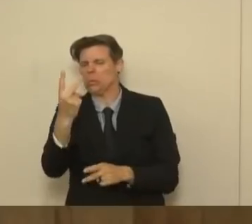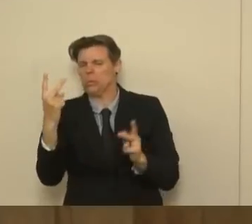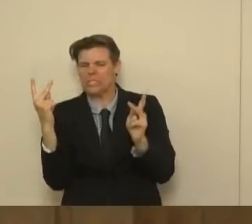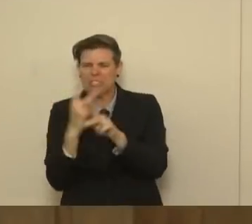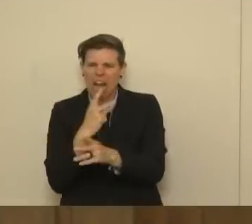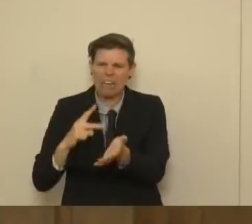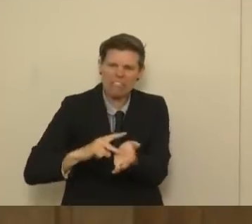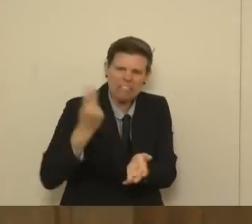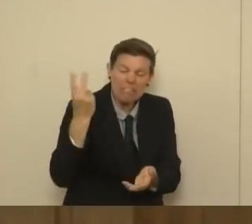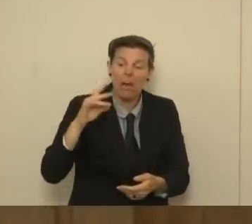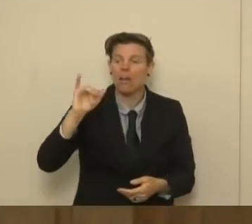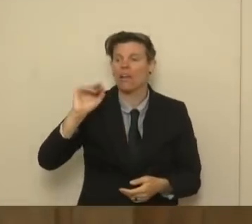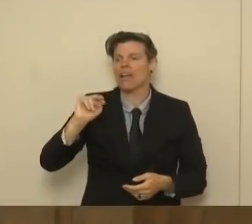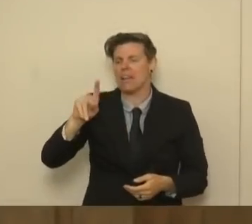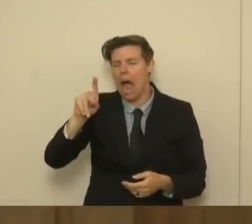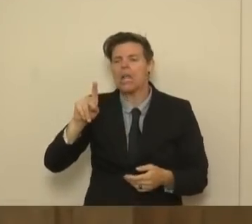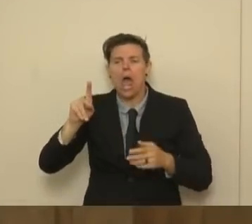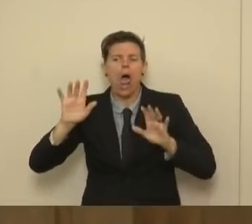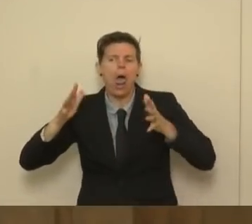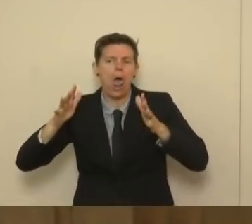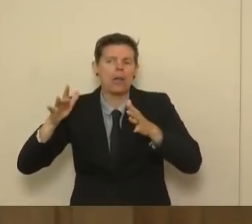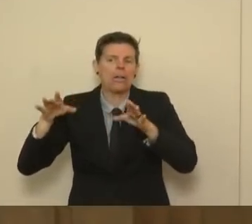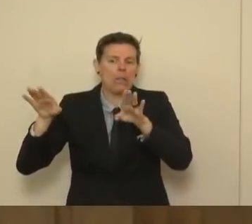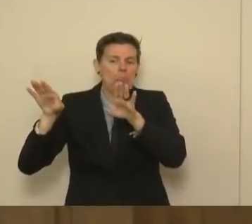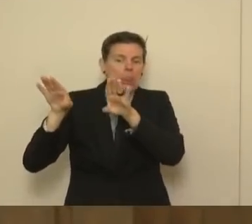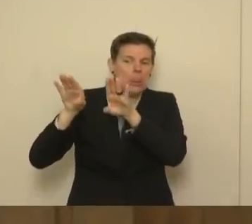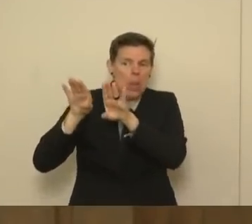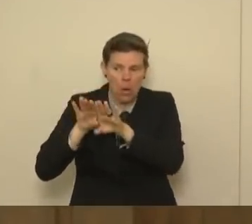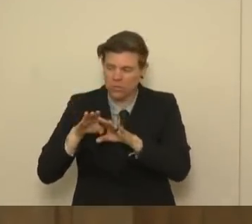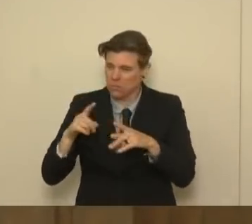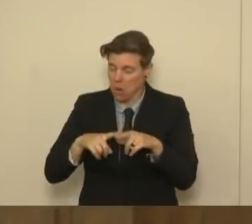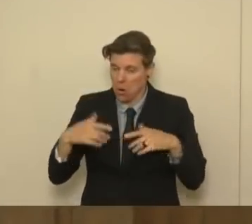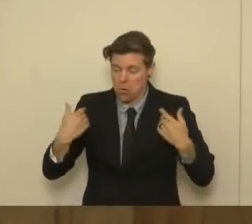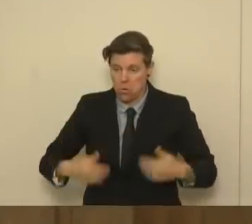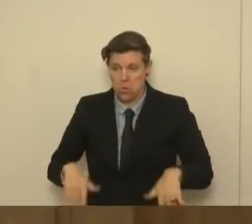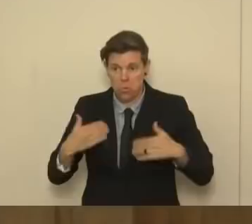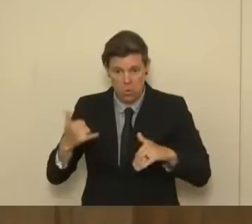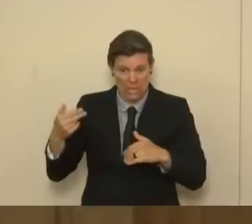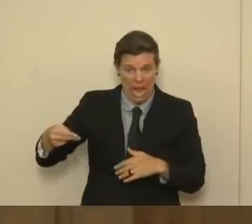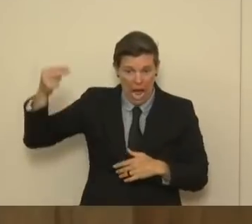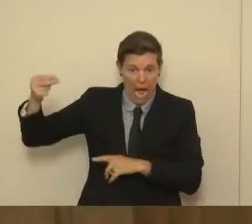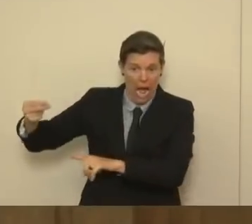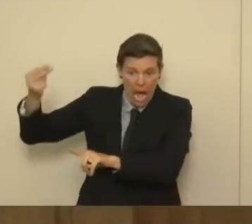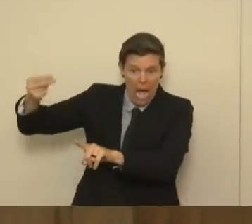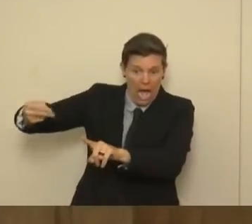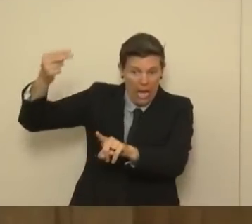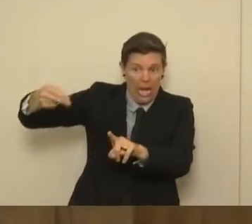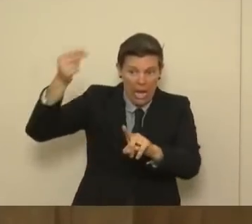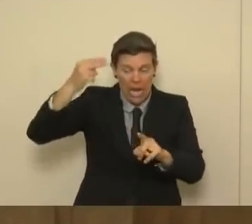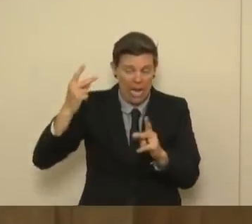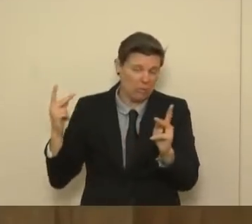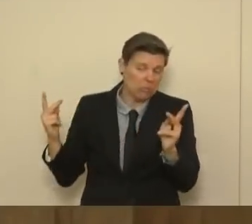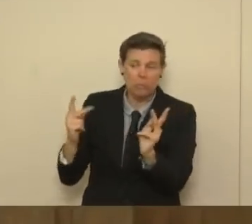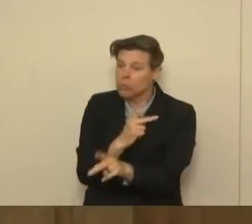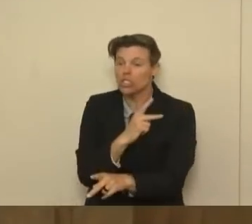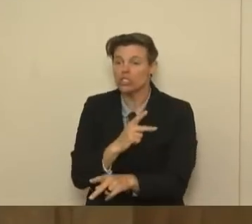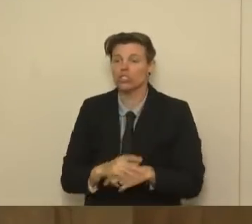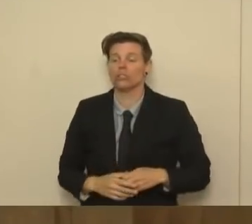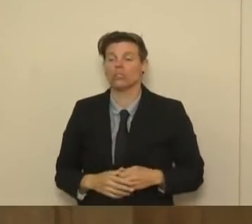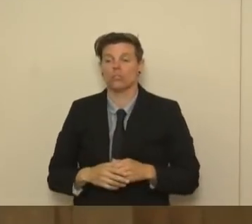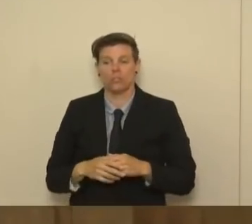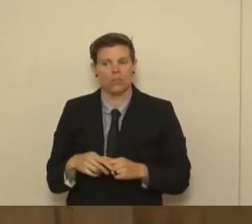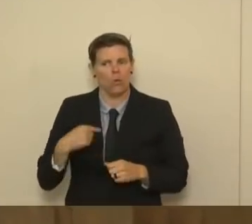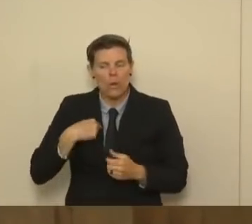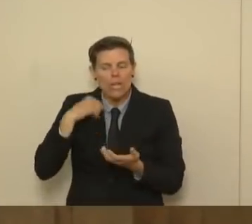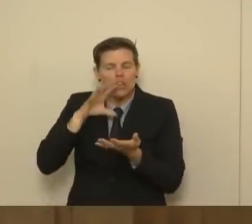more than half again as many as we do. And so we are, it's a learning process. We're always studying metrics and what's